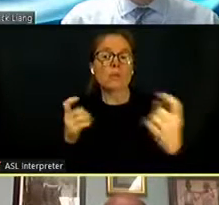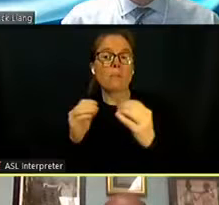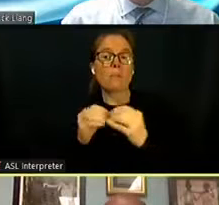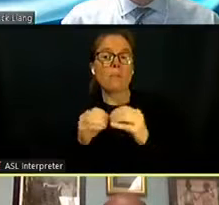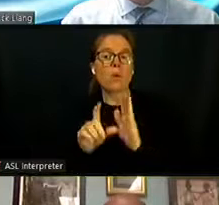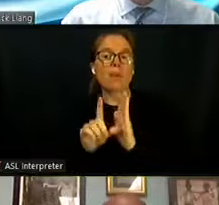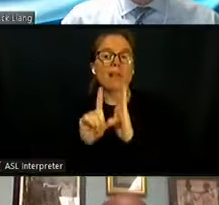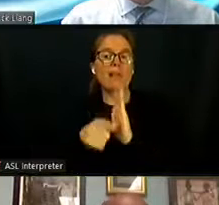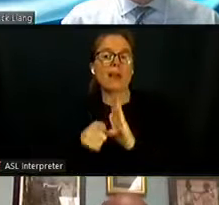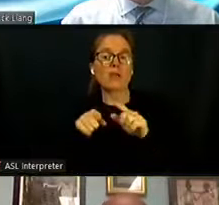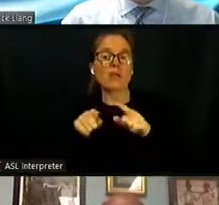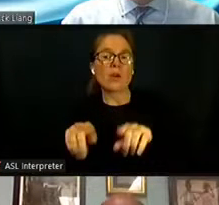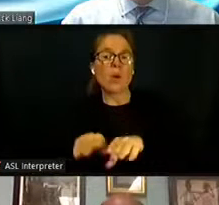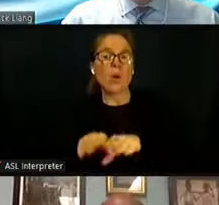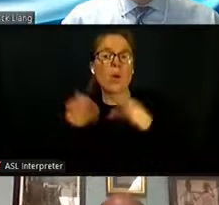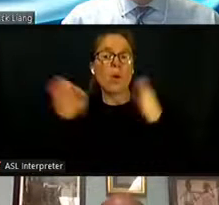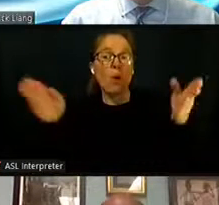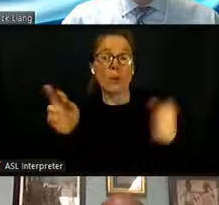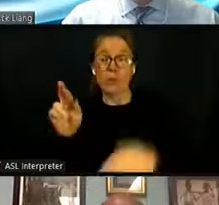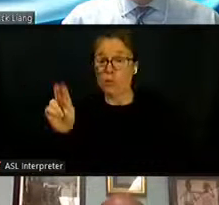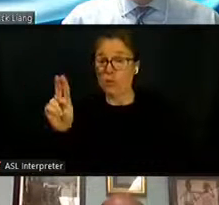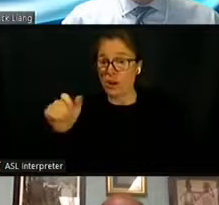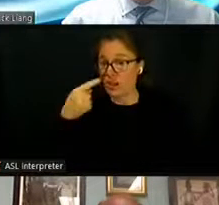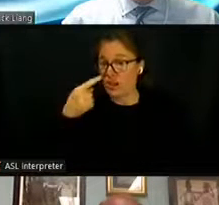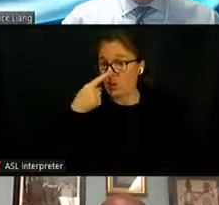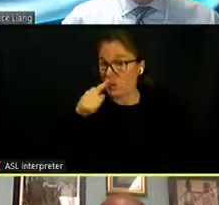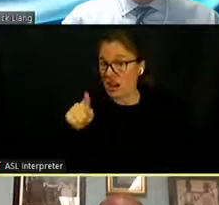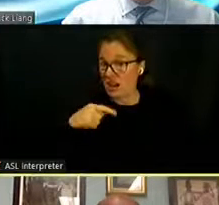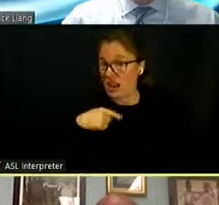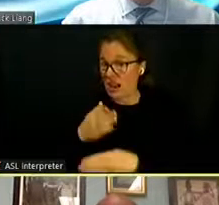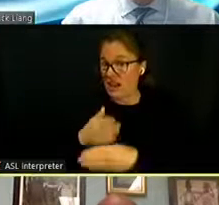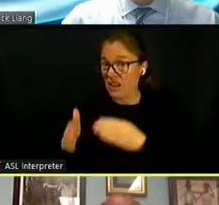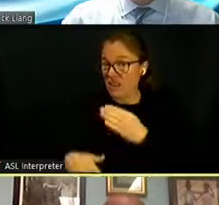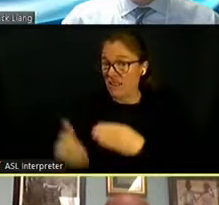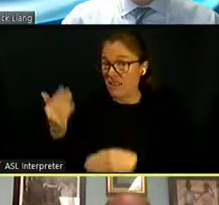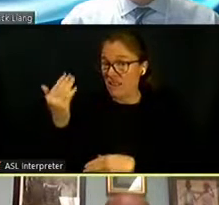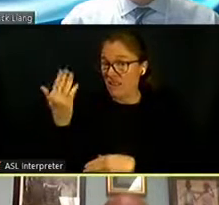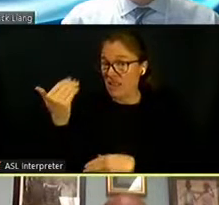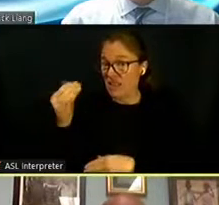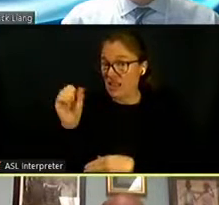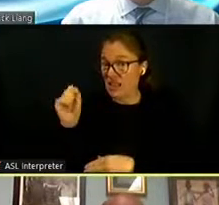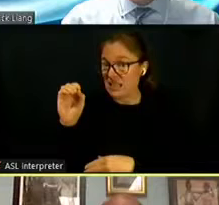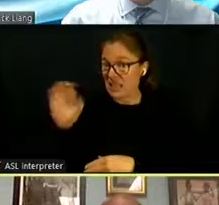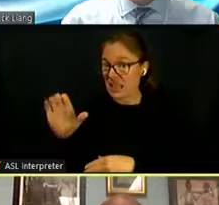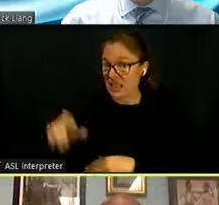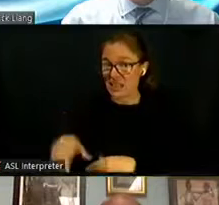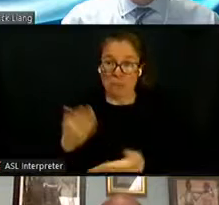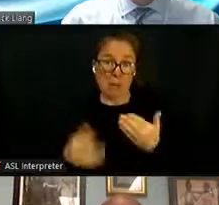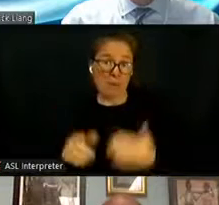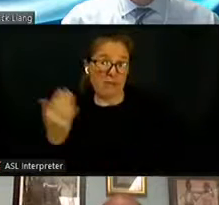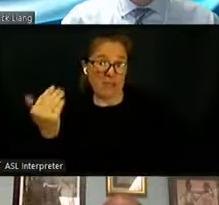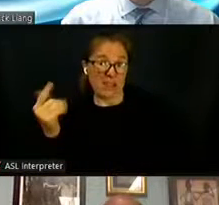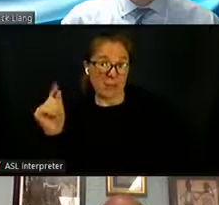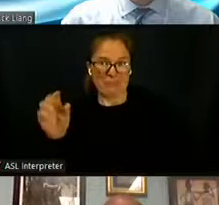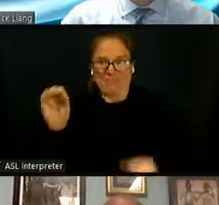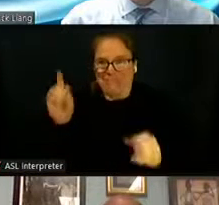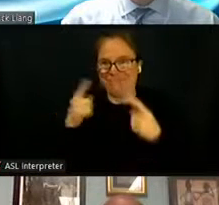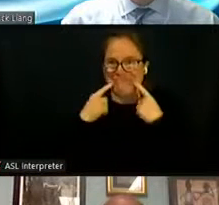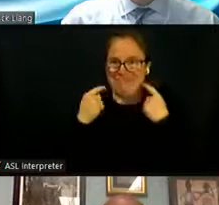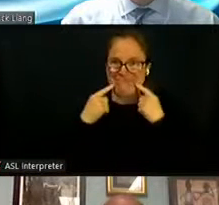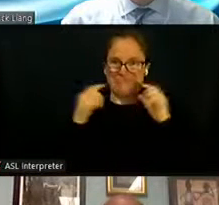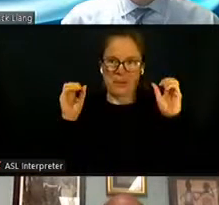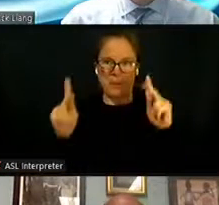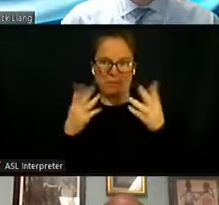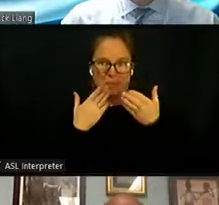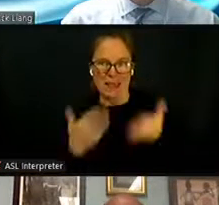So, okay, can I finish in like 15 seconds? Yeah, maybe 15 or 20 more seconds. Thanks. Okay, thank you.